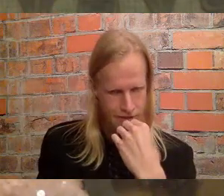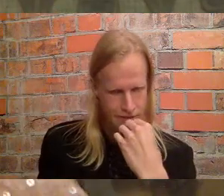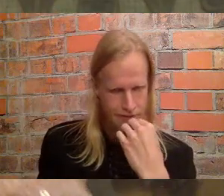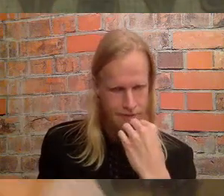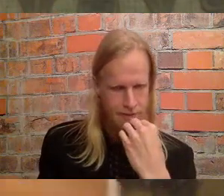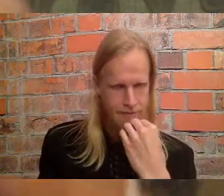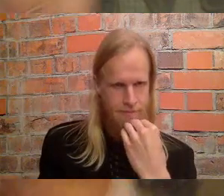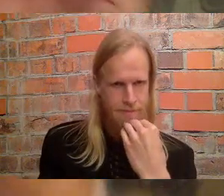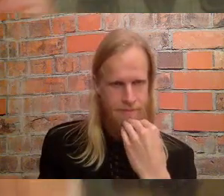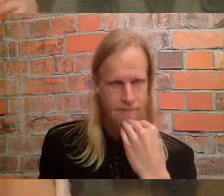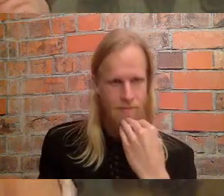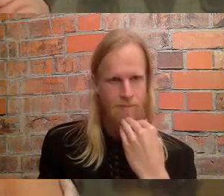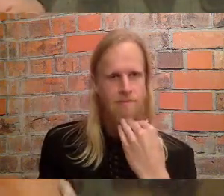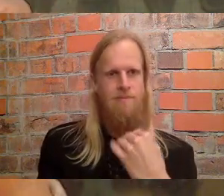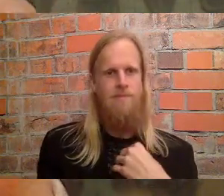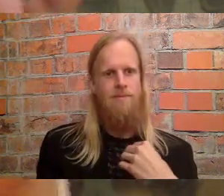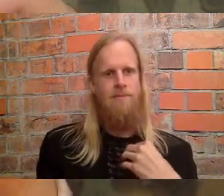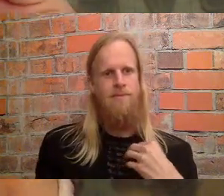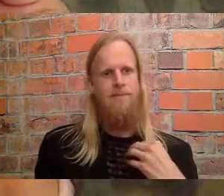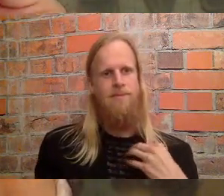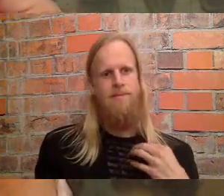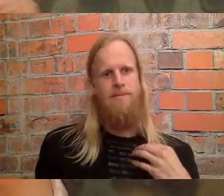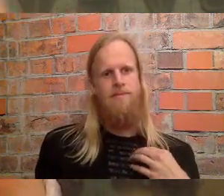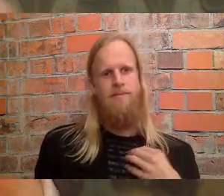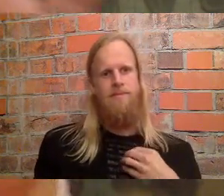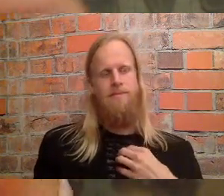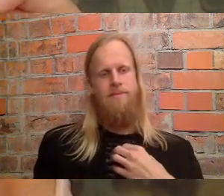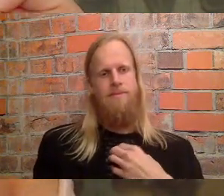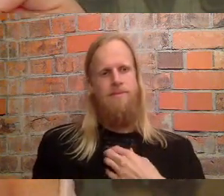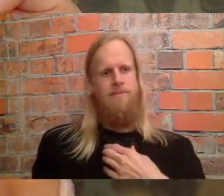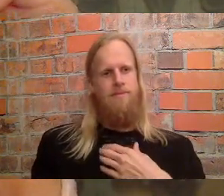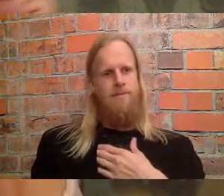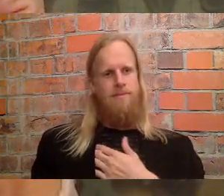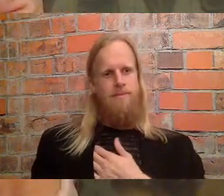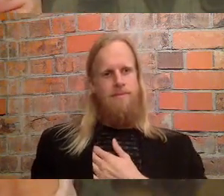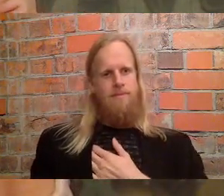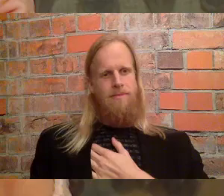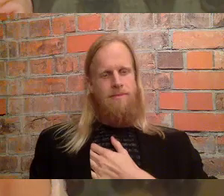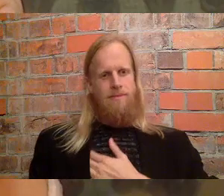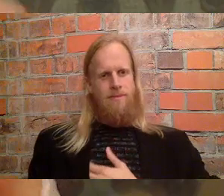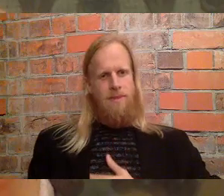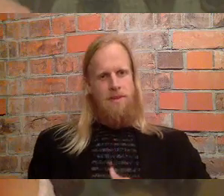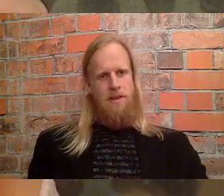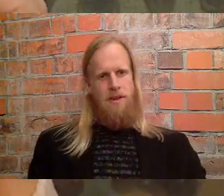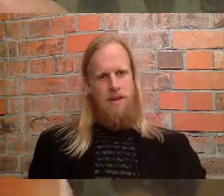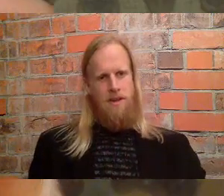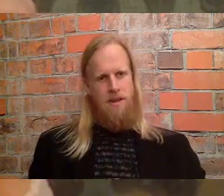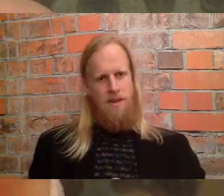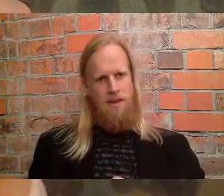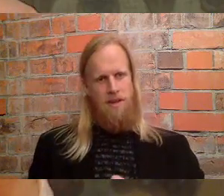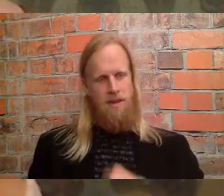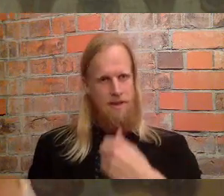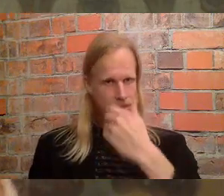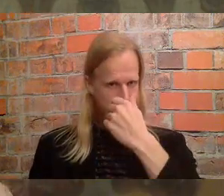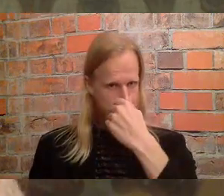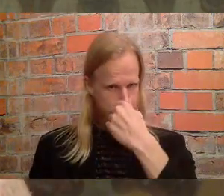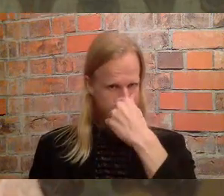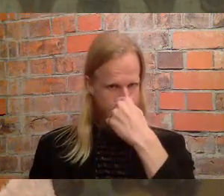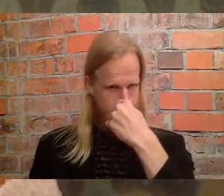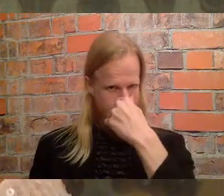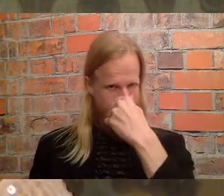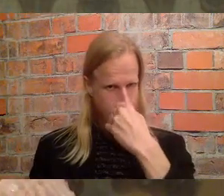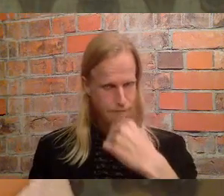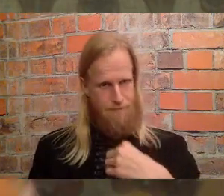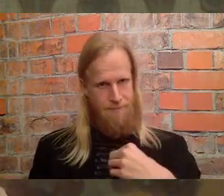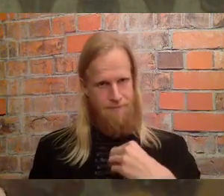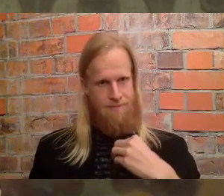And it's okay if you want to stop. It's okay if you want to quit. It's okay if you want to go off your path for a tiny short period of